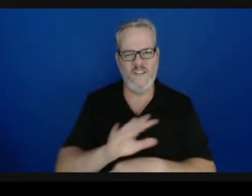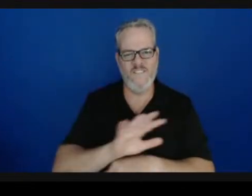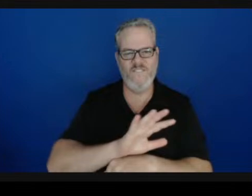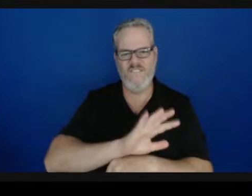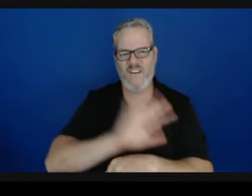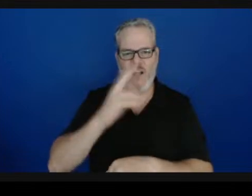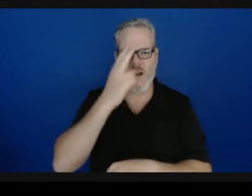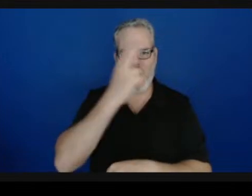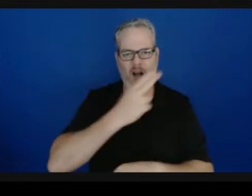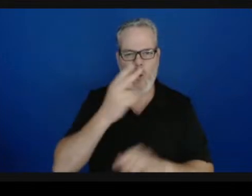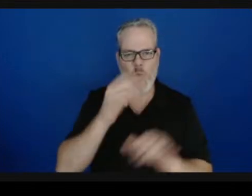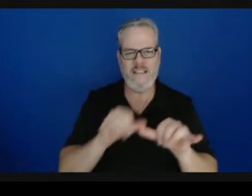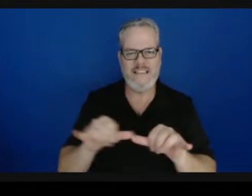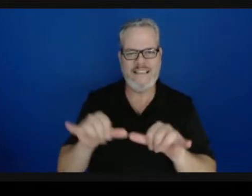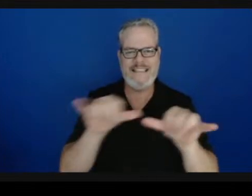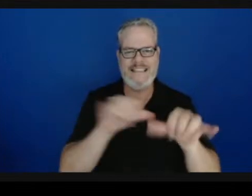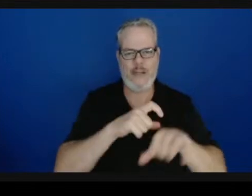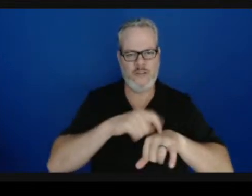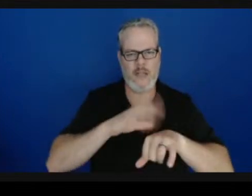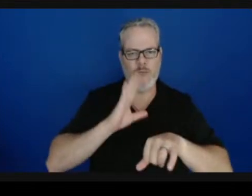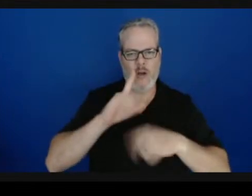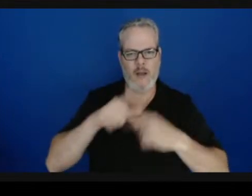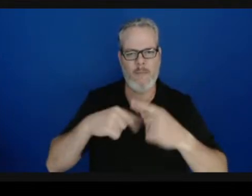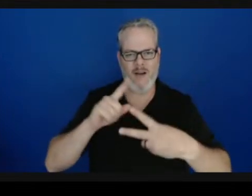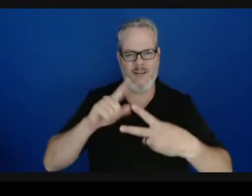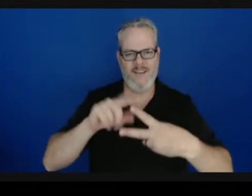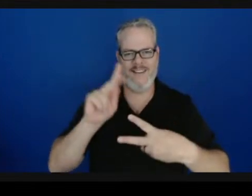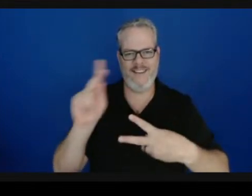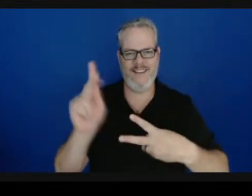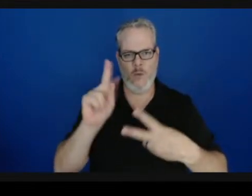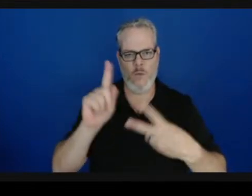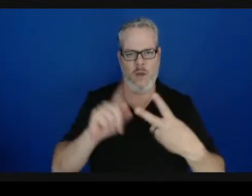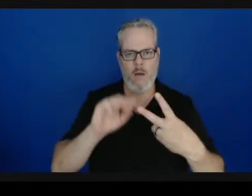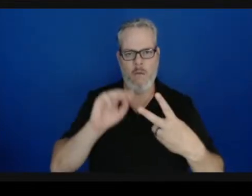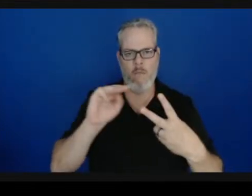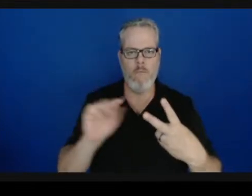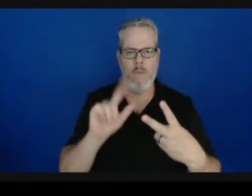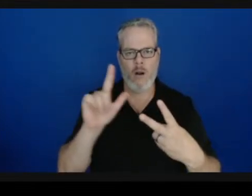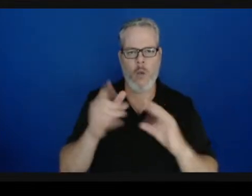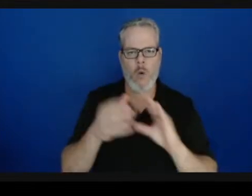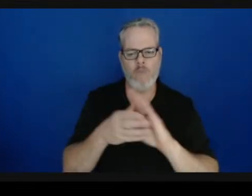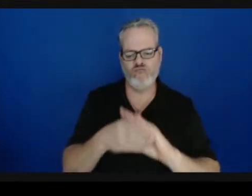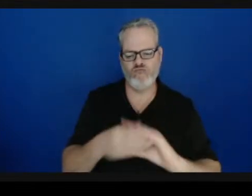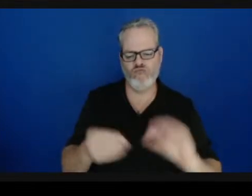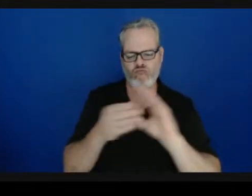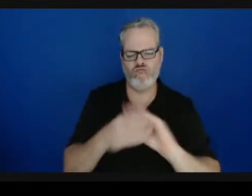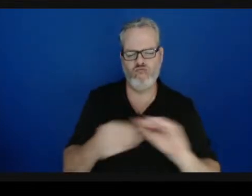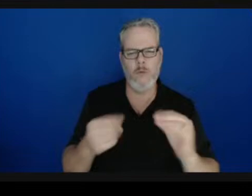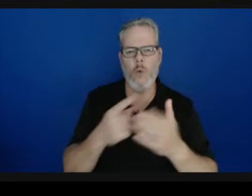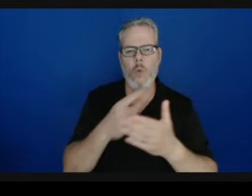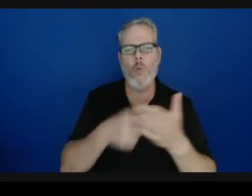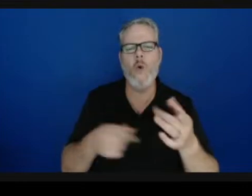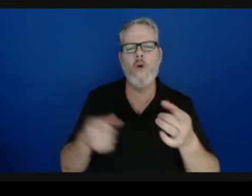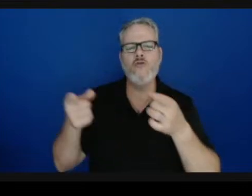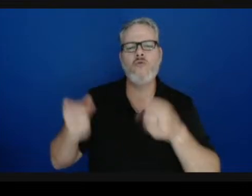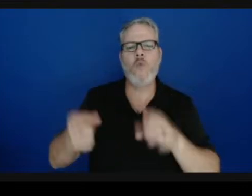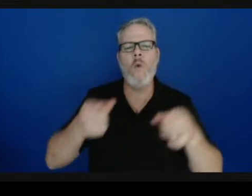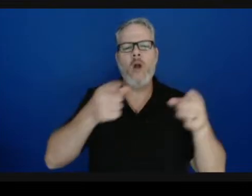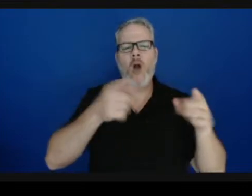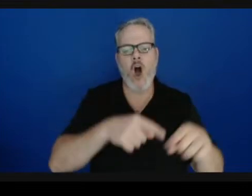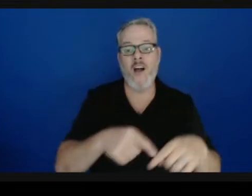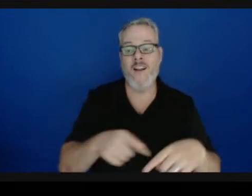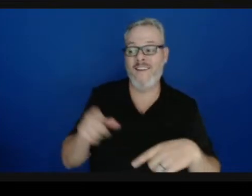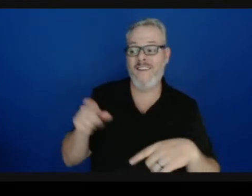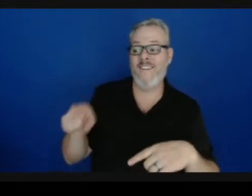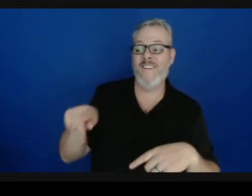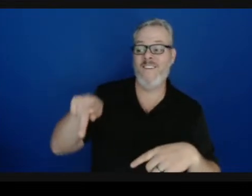latest on Kilauea and Mauna Loa and provide a little bit of insight on what's going on. And Philip We've